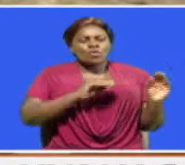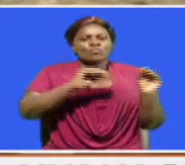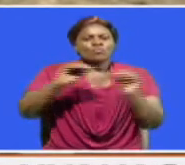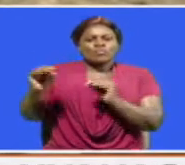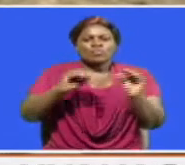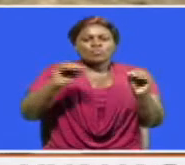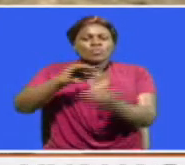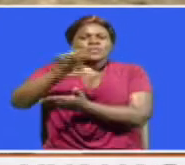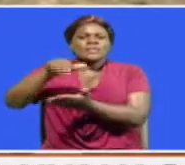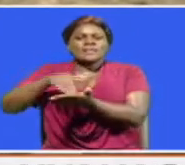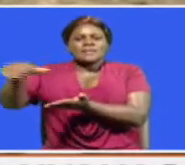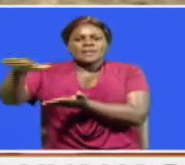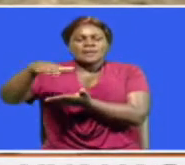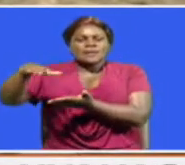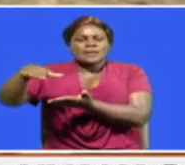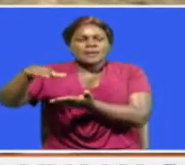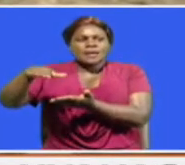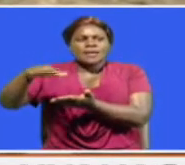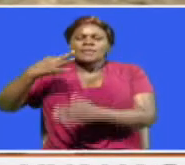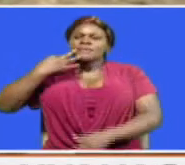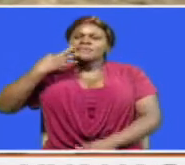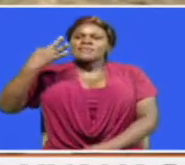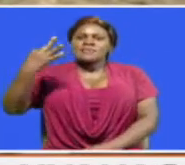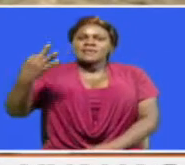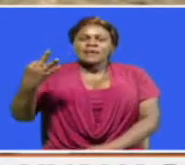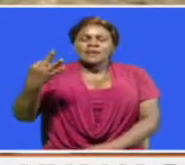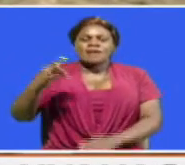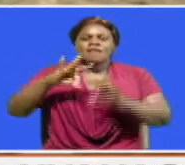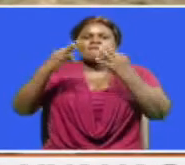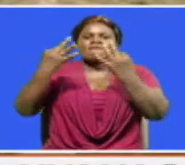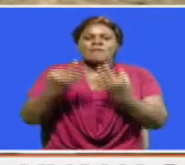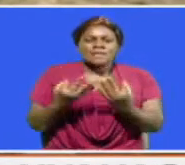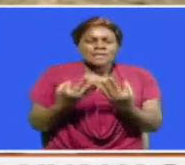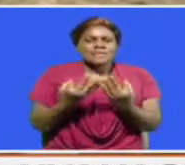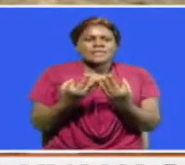centers, 300 families.